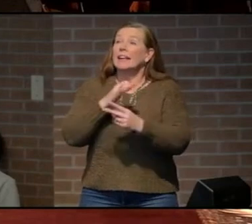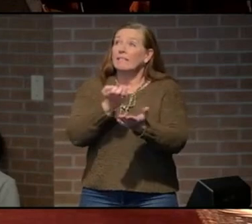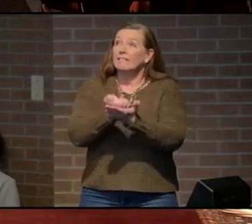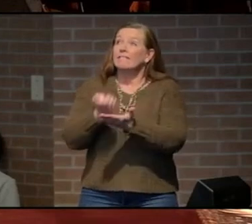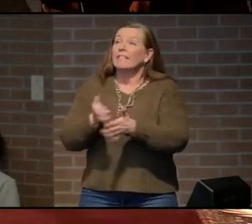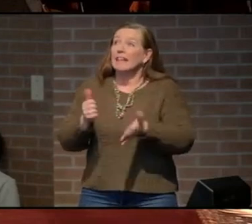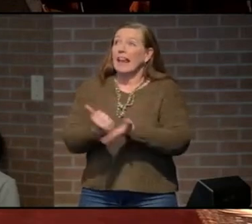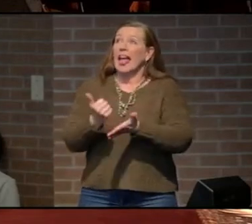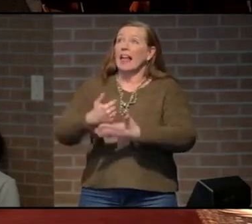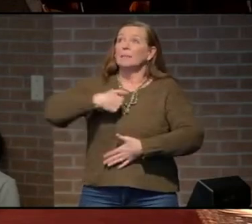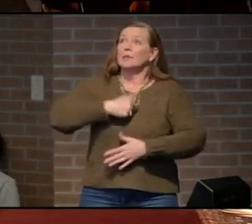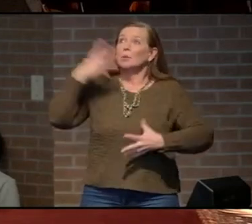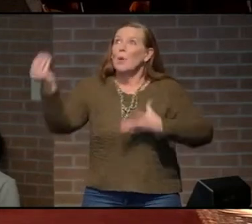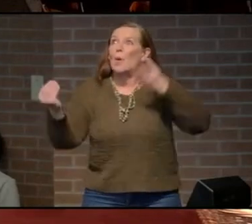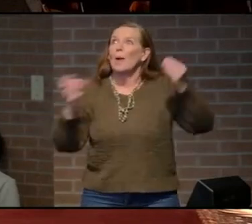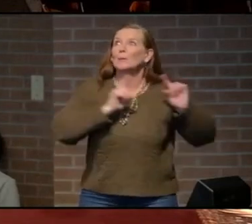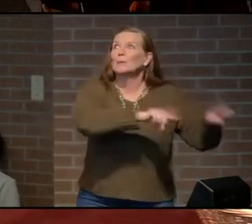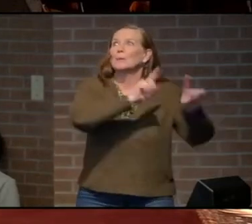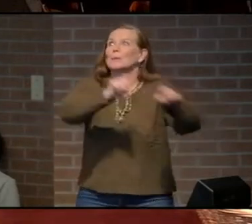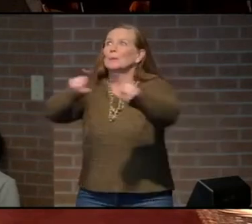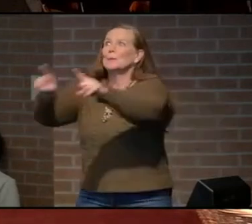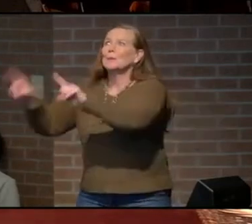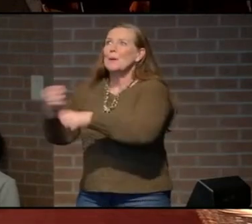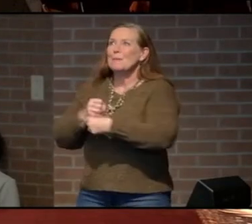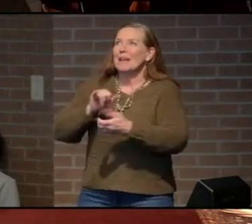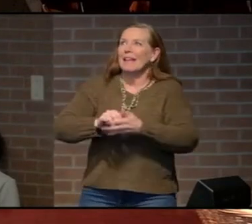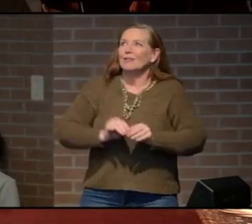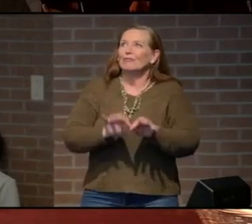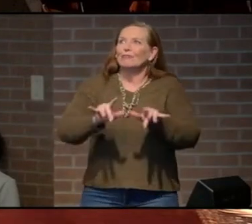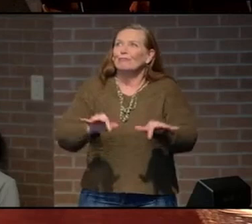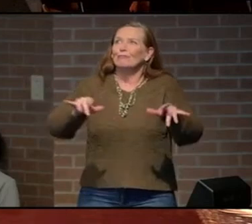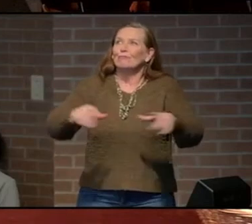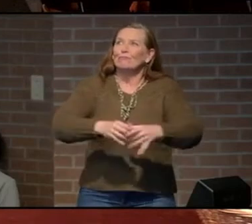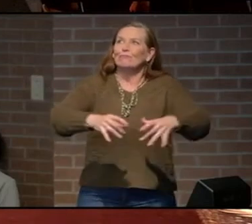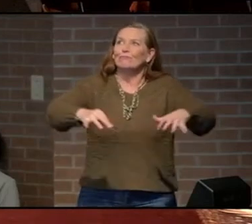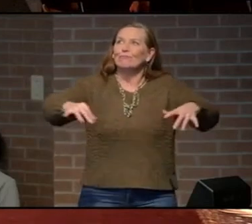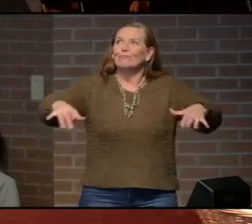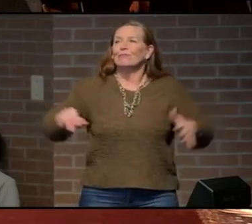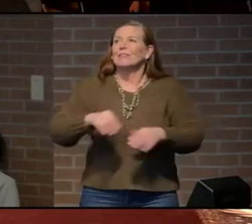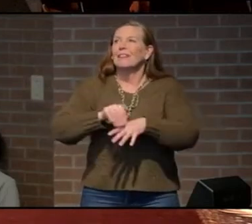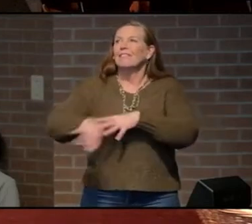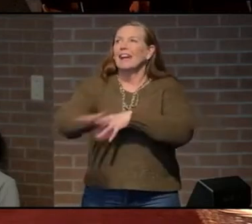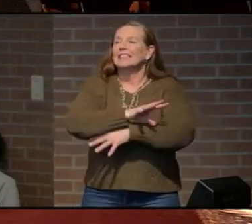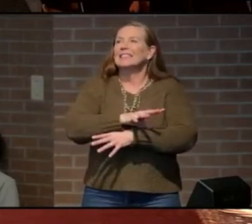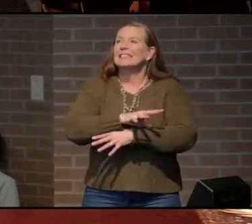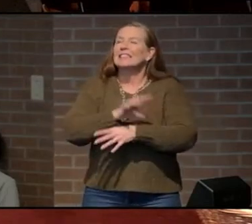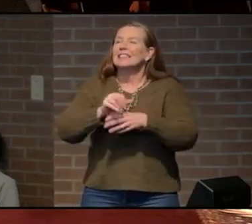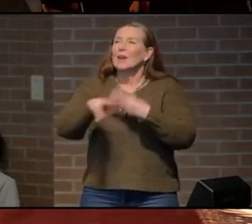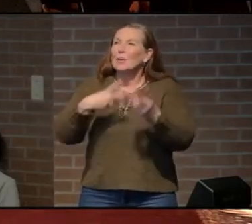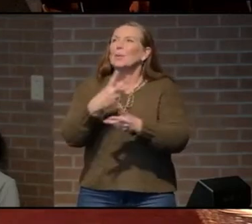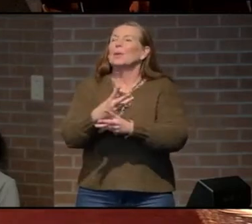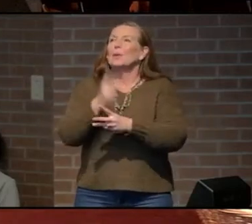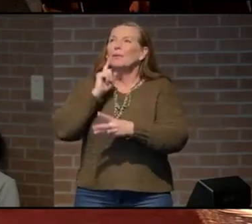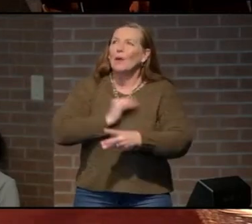go out, to create those ripple effects that have an impact on our world, on our families, on our